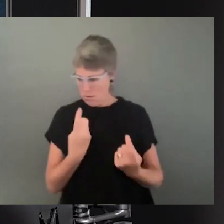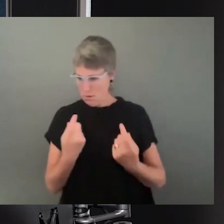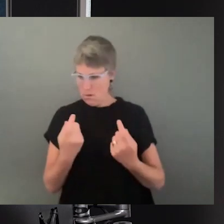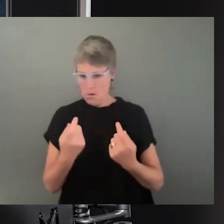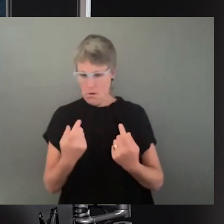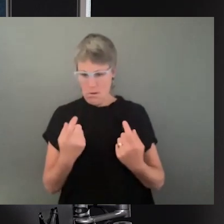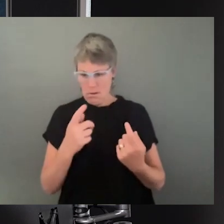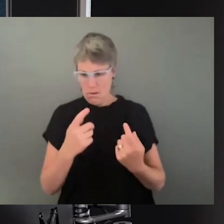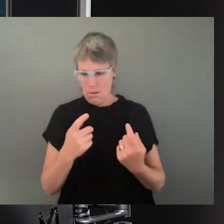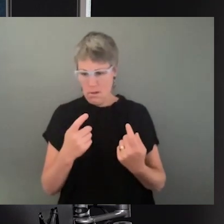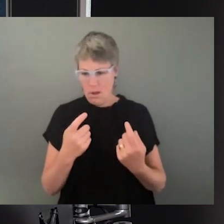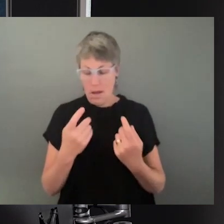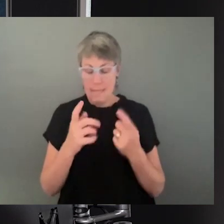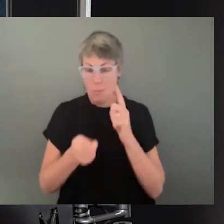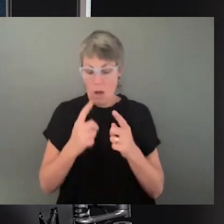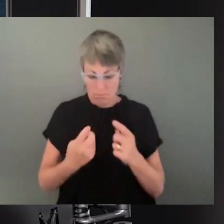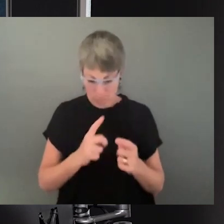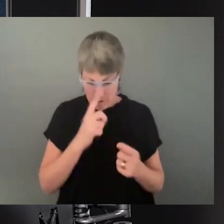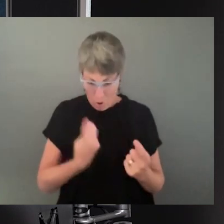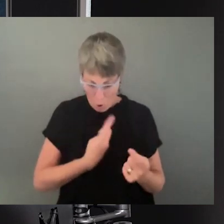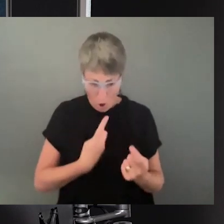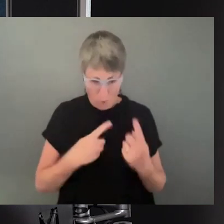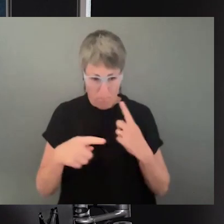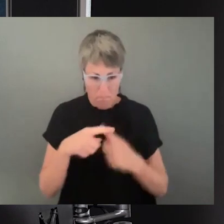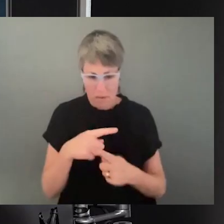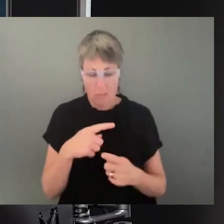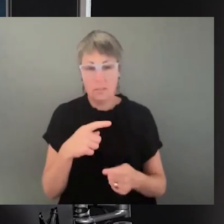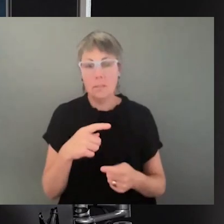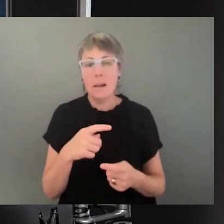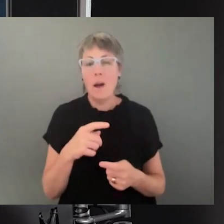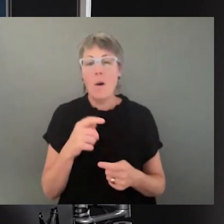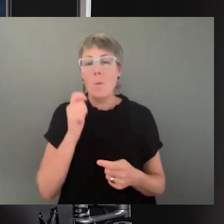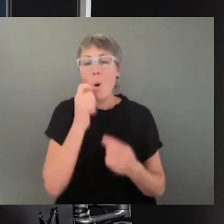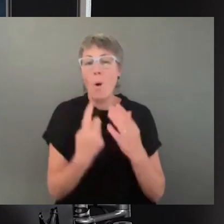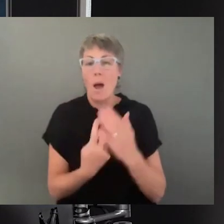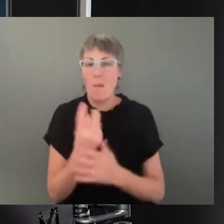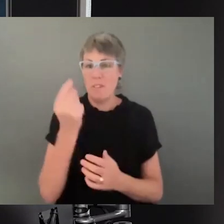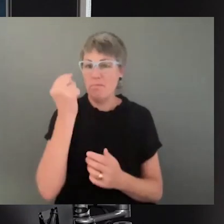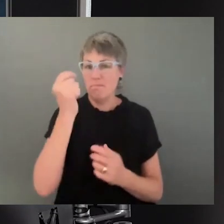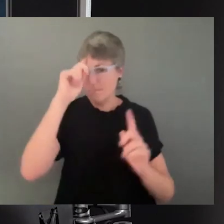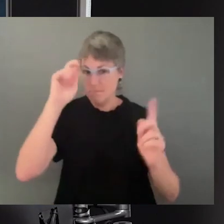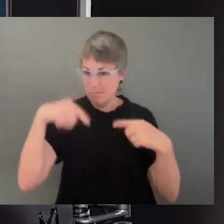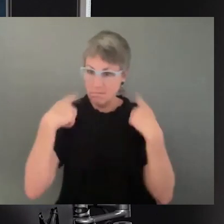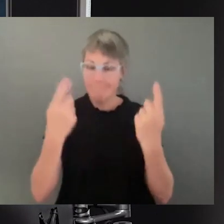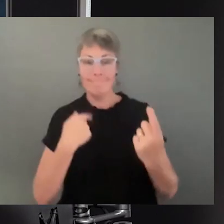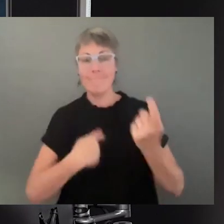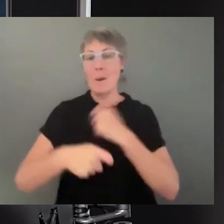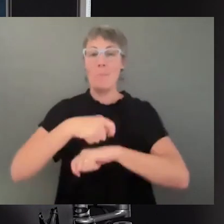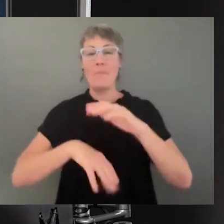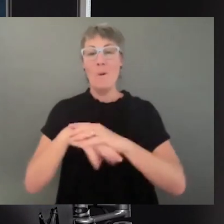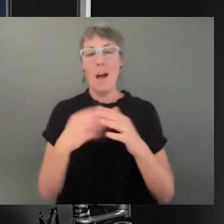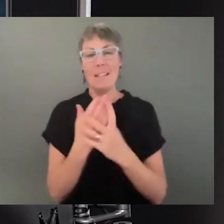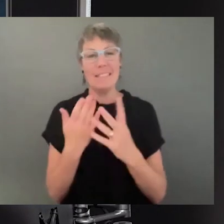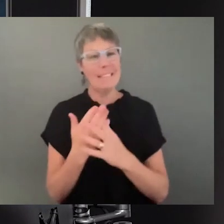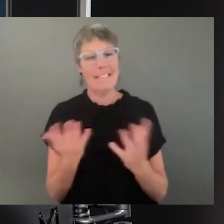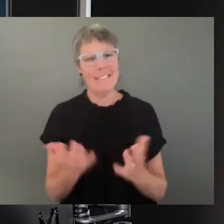but it's about the steps to get there that is important. Megan Spindler-Smith, the Acting CEO of People with Disability Australia,